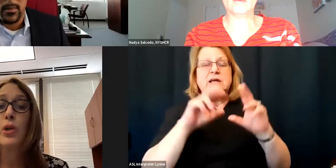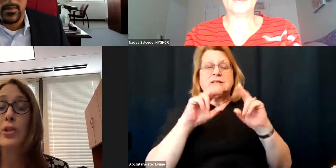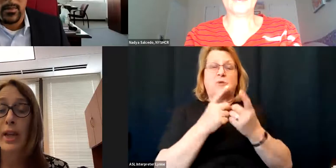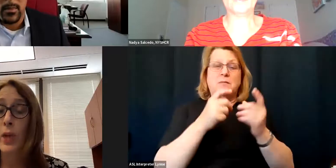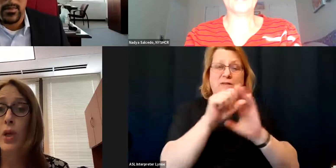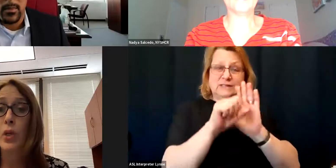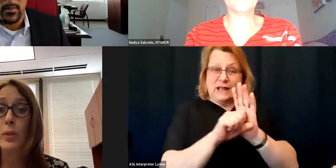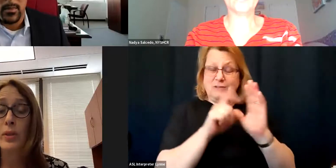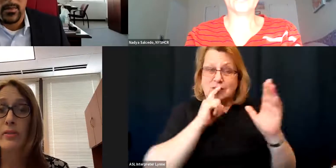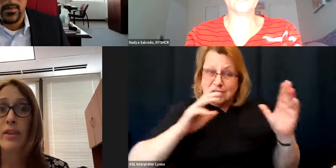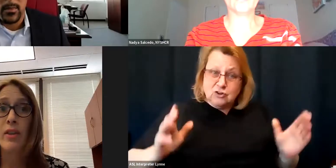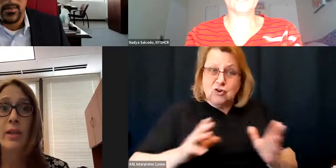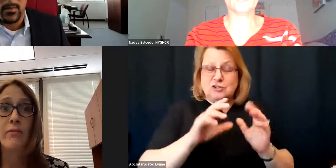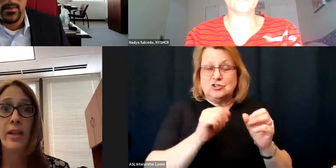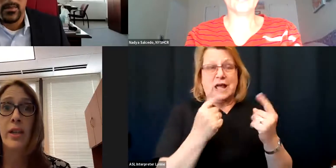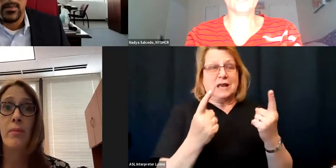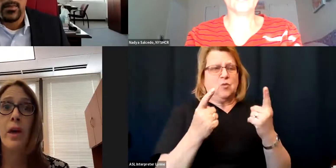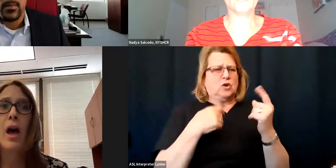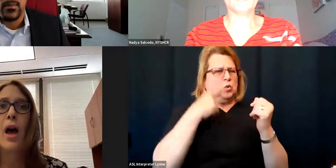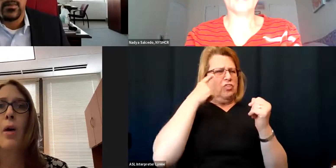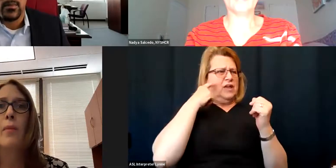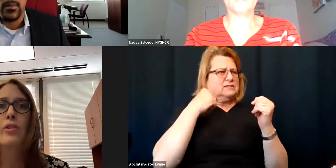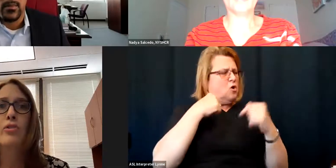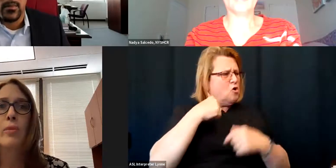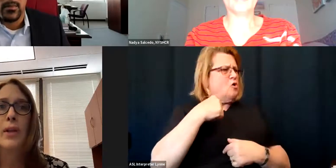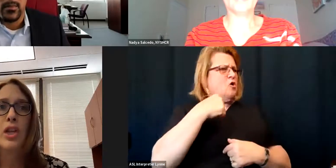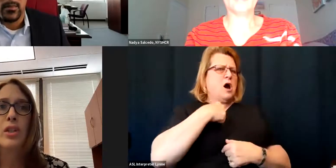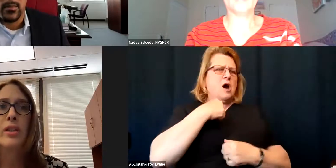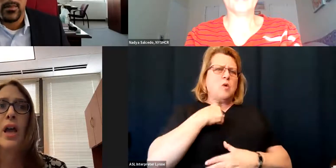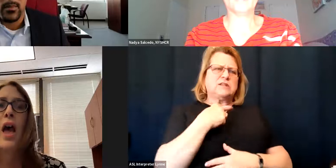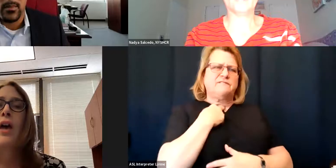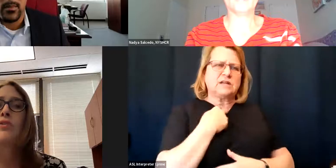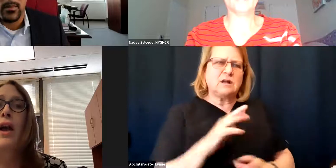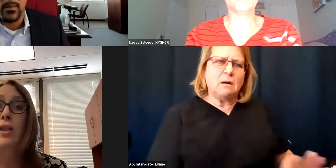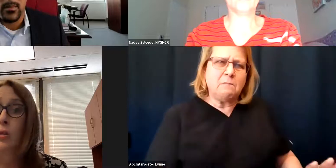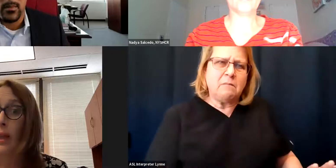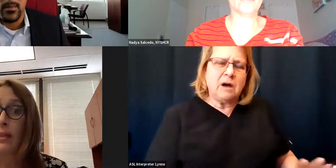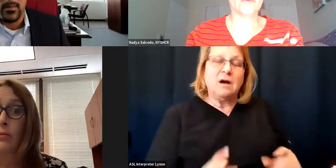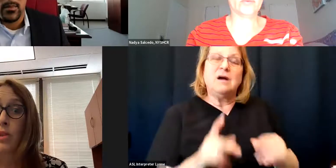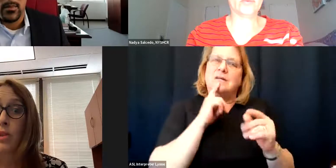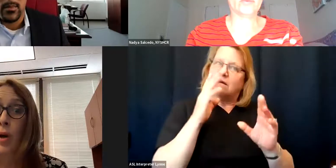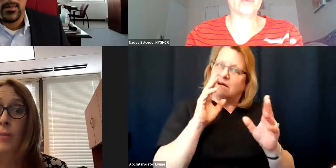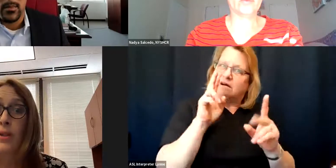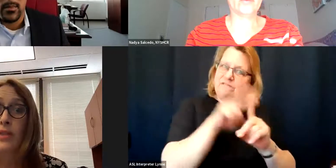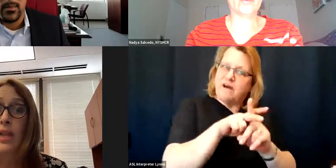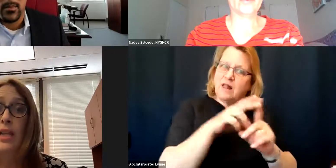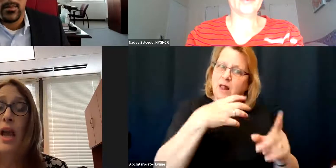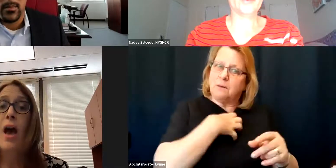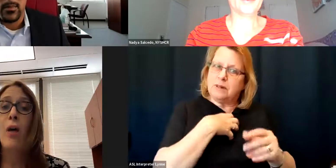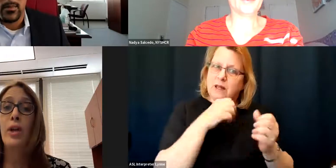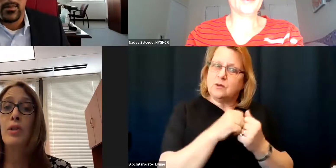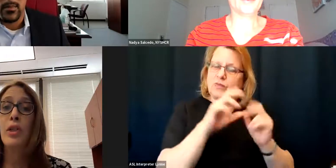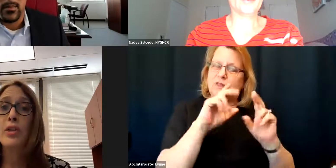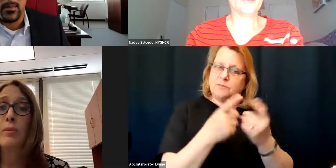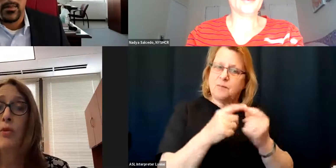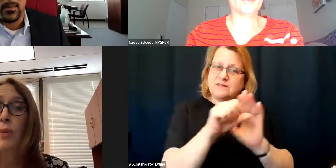really encourages anyone who believes that they've been a victim of discrimination to file a complaint with the Department of State.